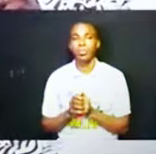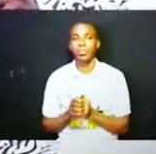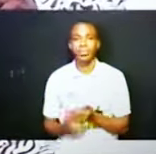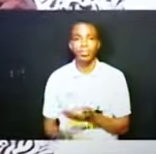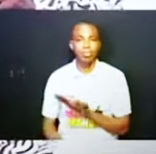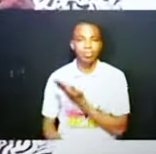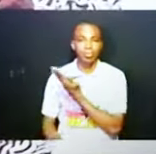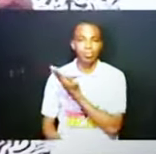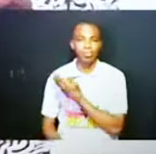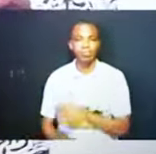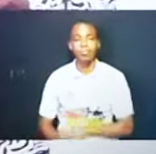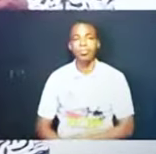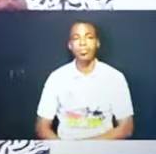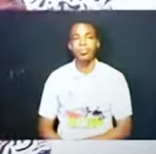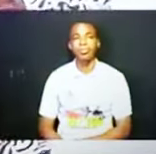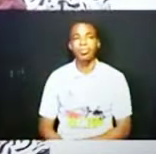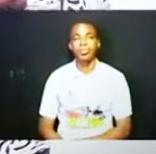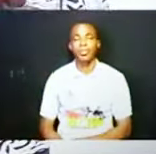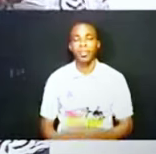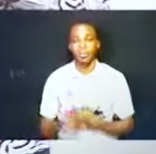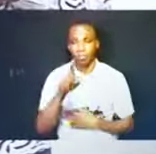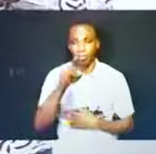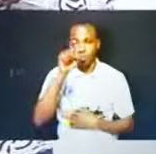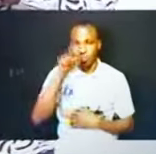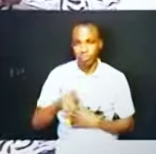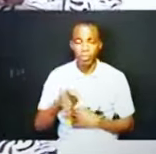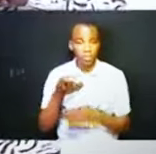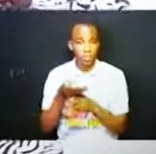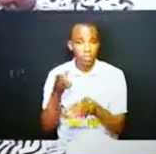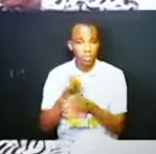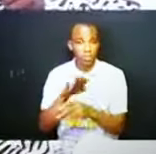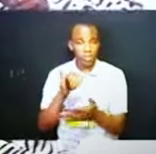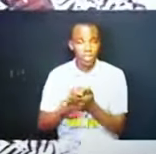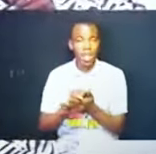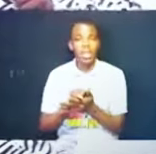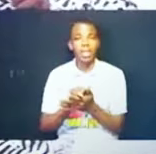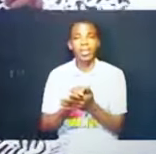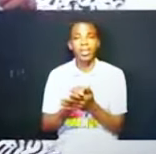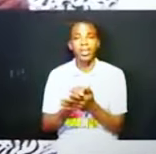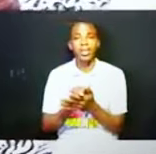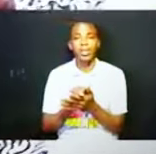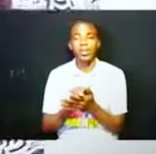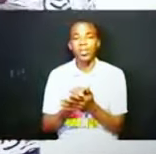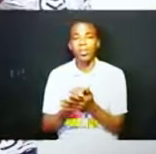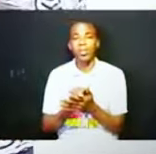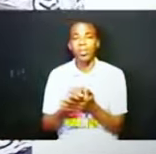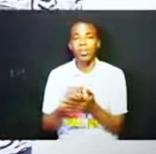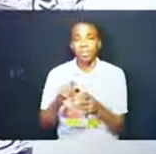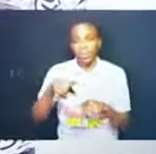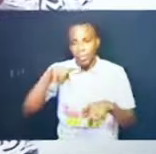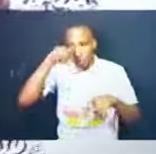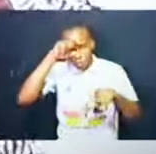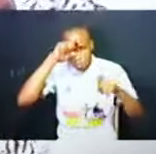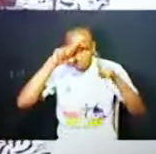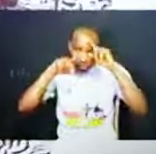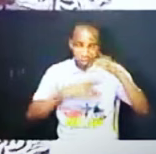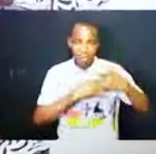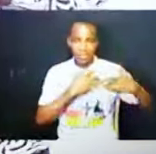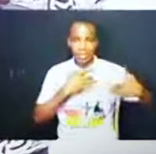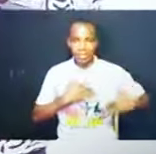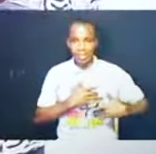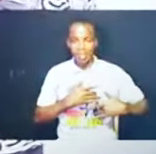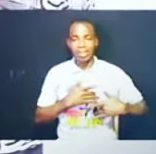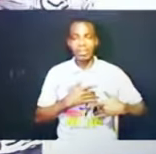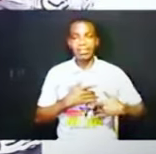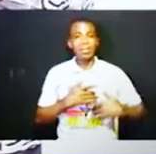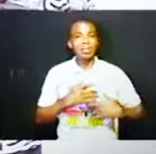Hebrews 3:12. Na munhwe yie anuanom na akoma bone a enyinie amamu mu biara mu